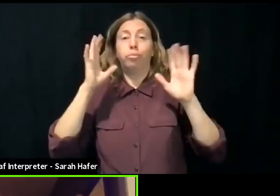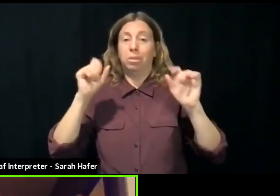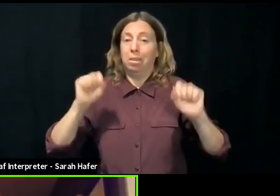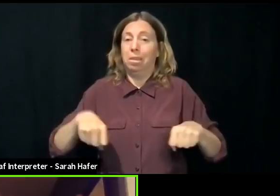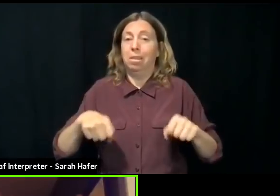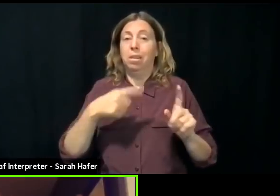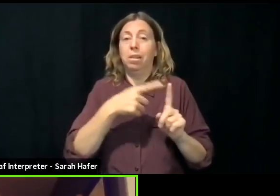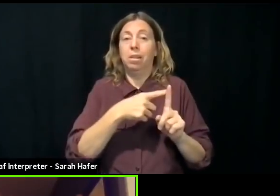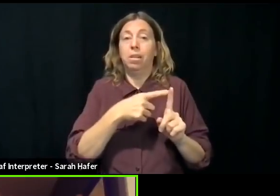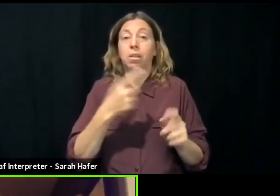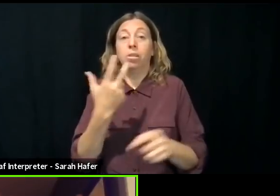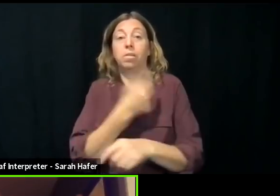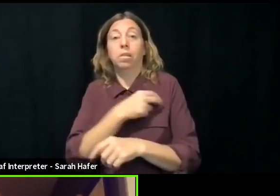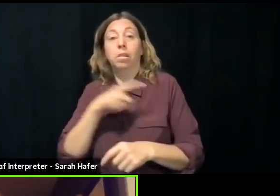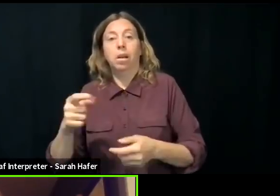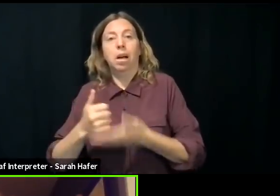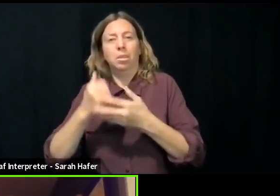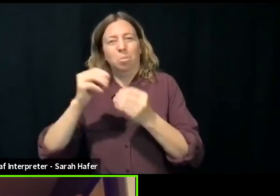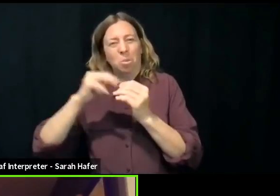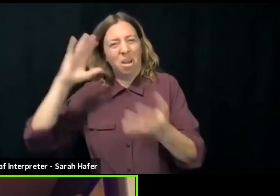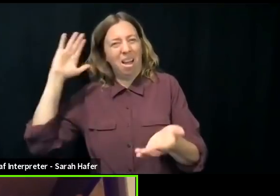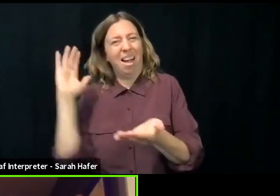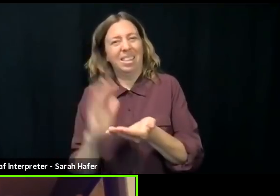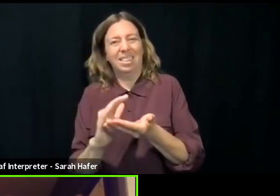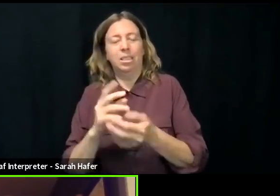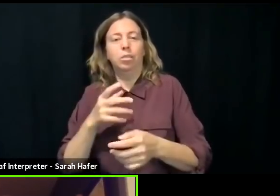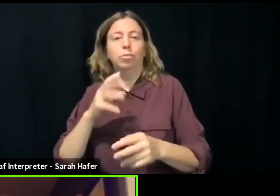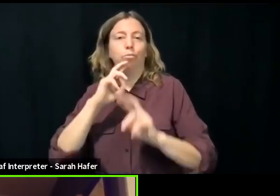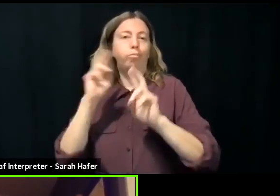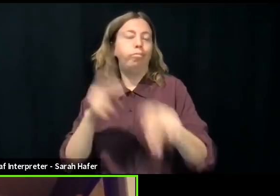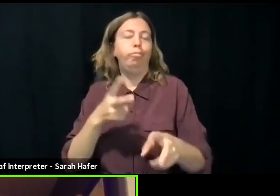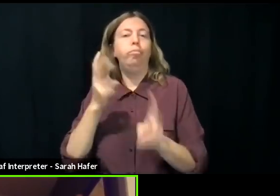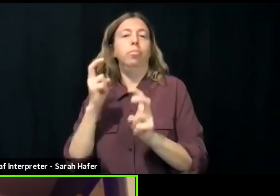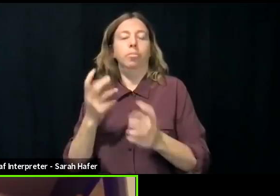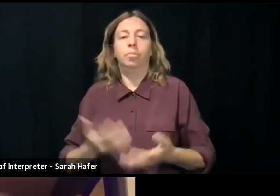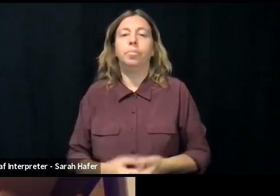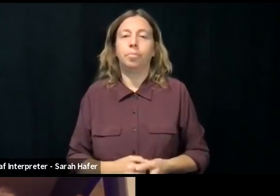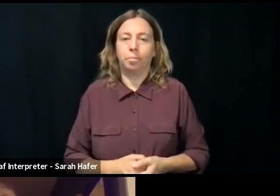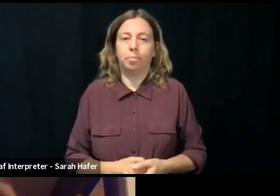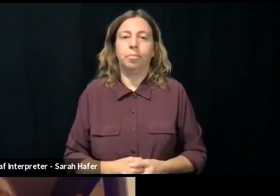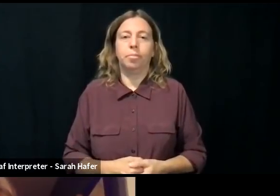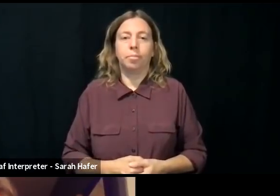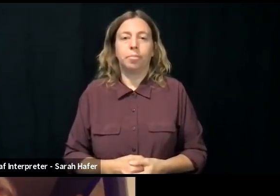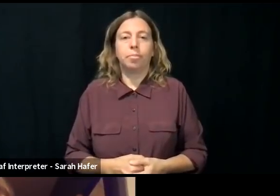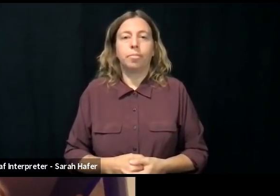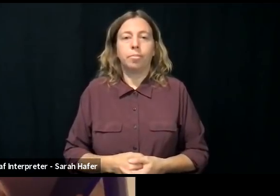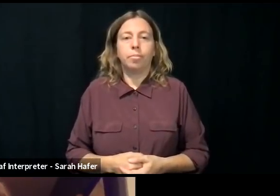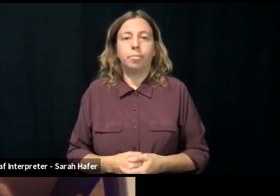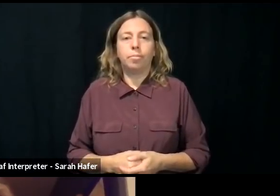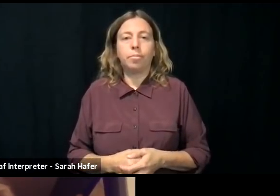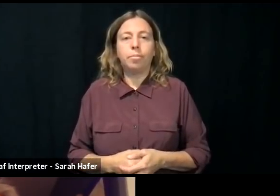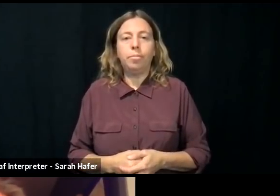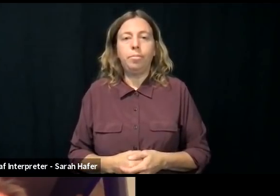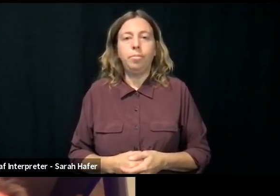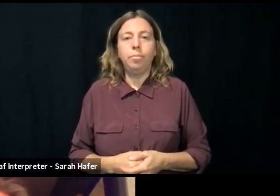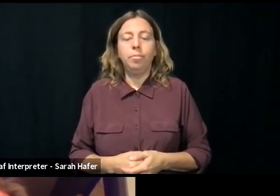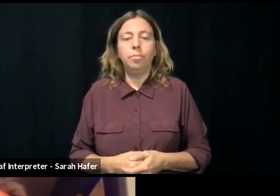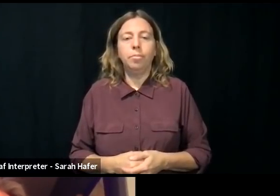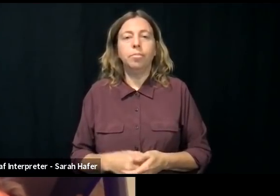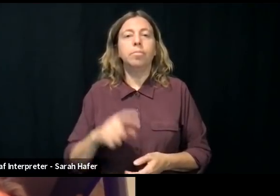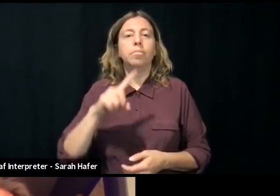offer protection to those who are already recovered from the disease. And Dean, correct me if I'm wrong. I thought I saw